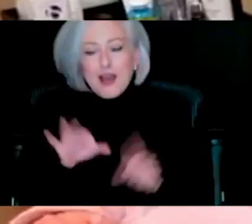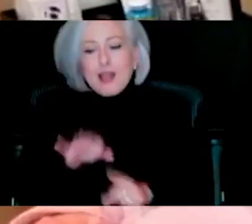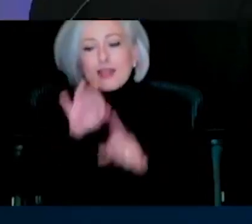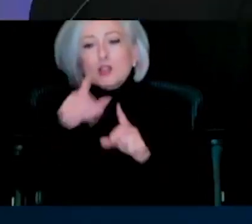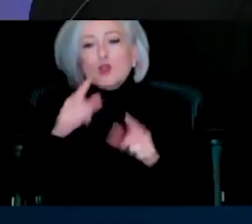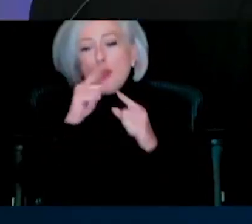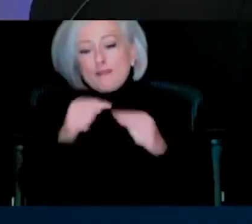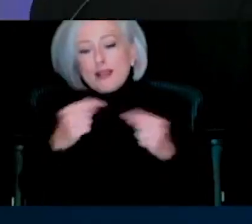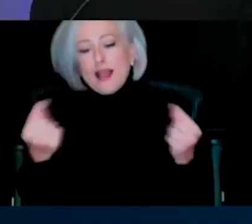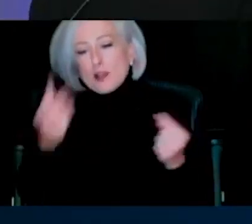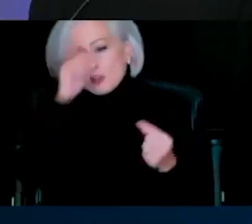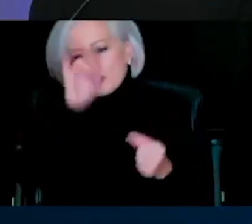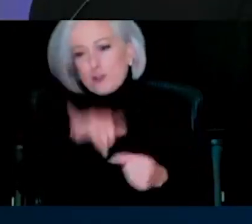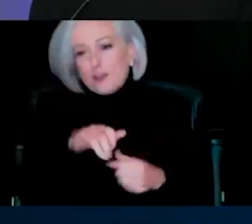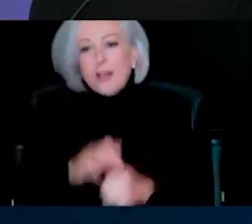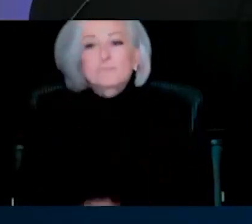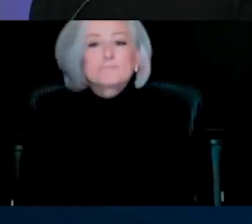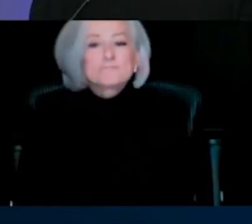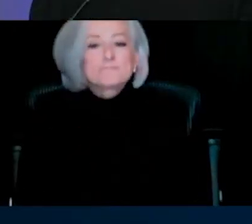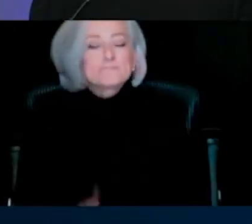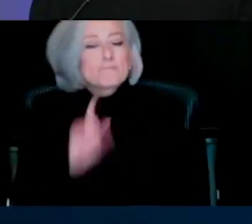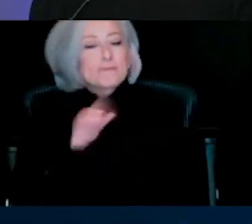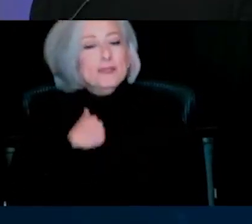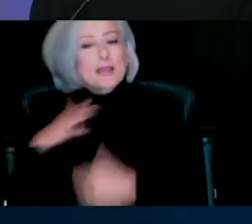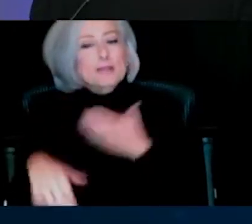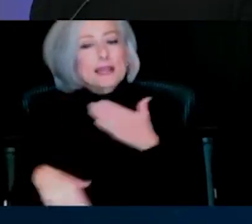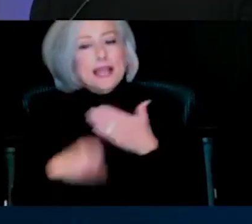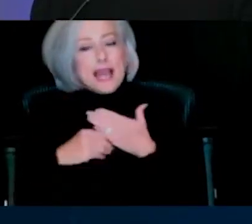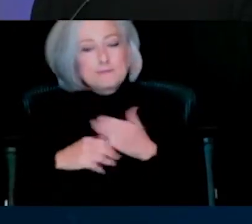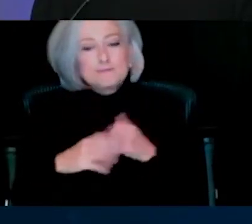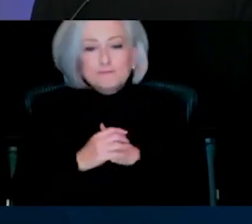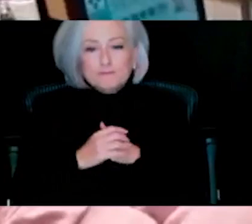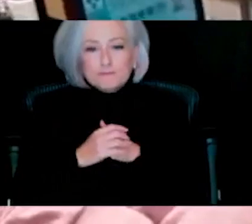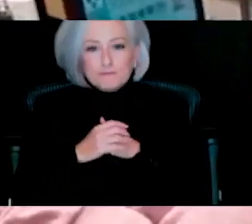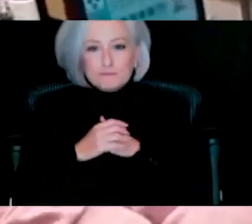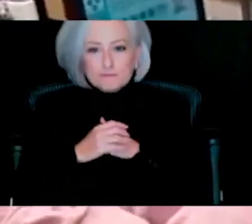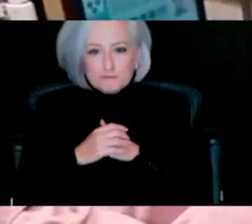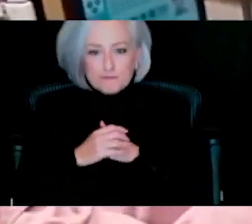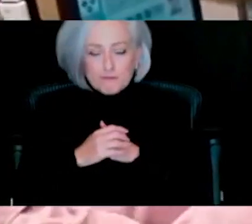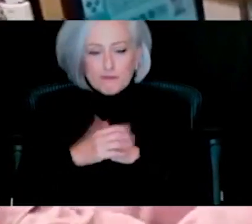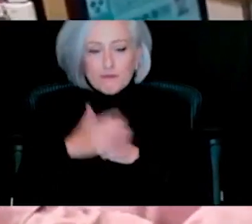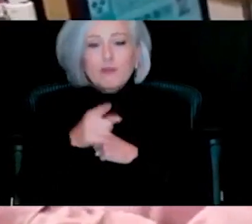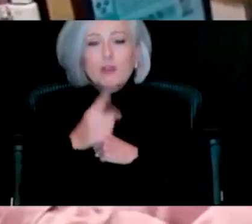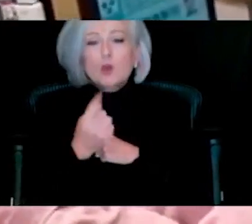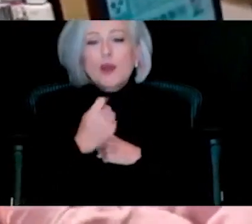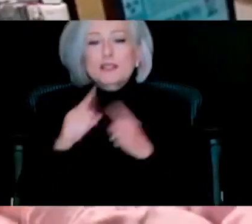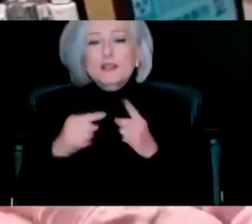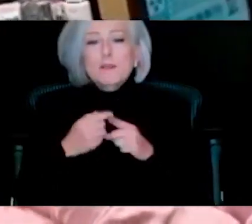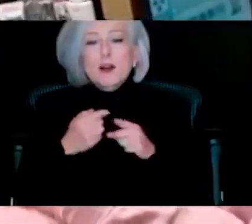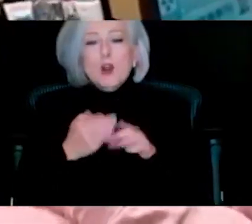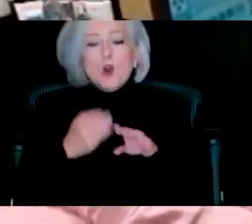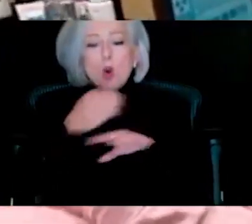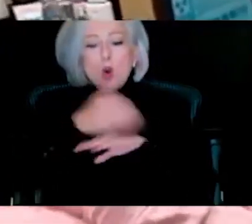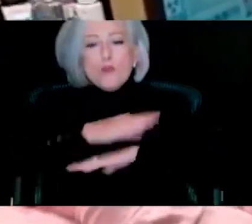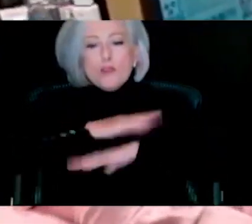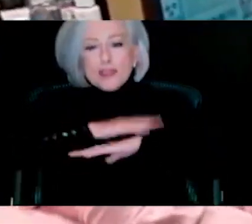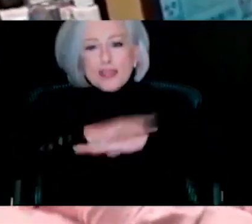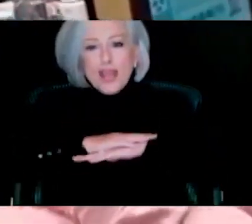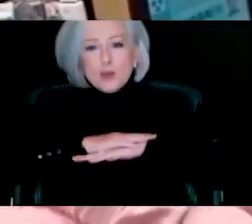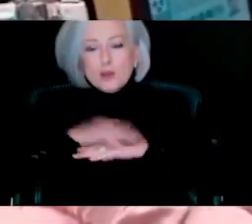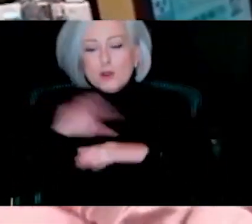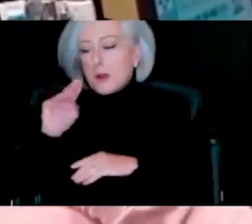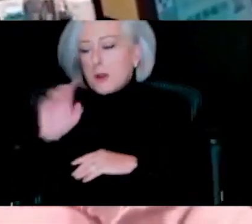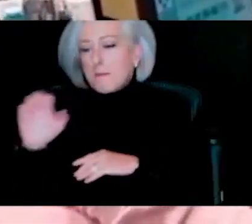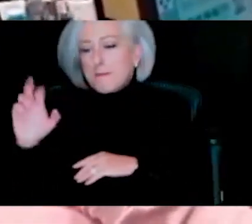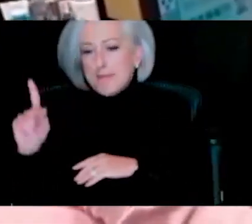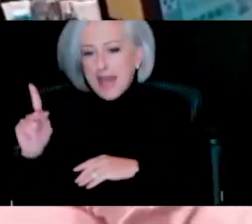that. And I wanted to go back actually to, kind of asking about the over-the-counter type of masks. I